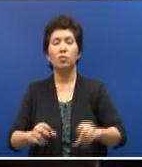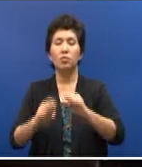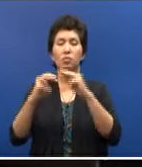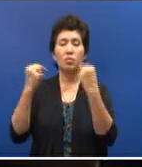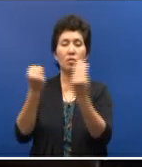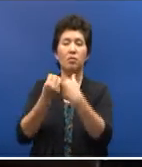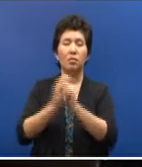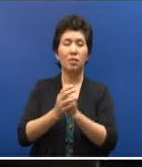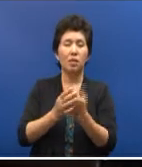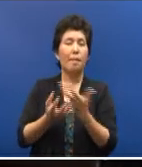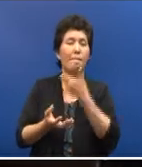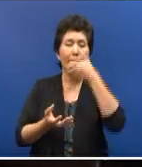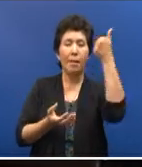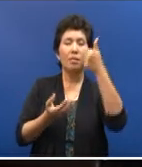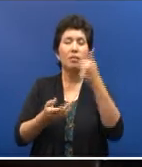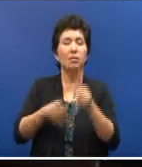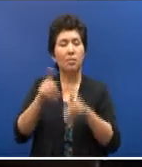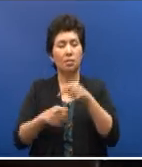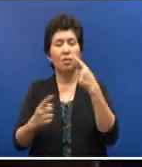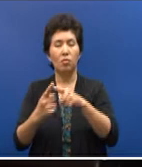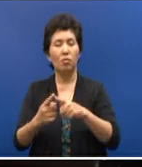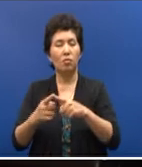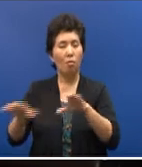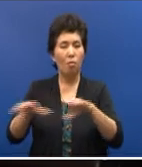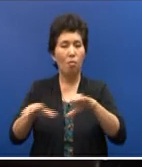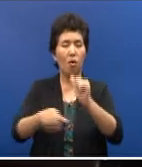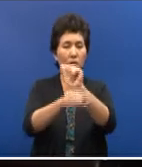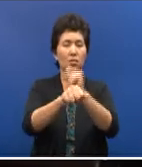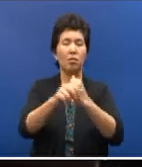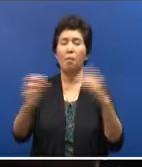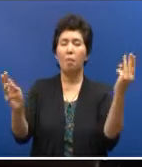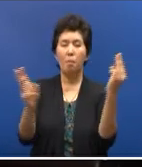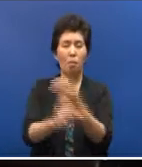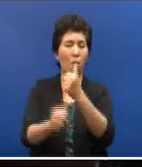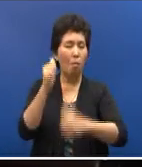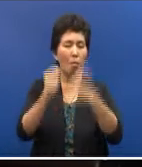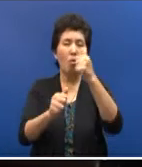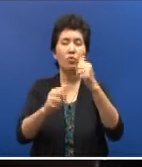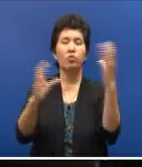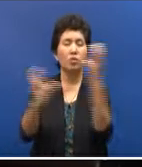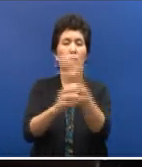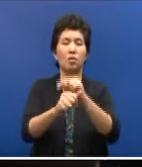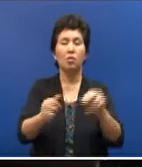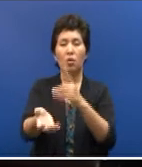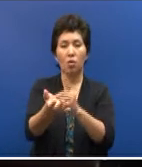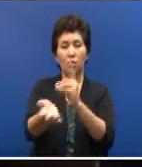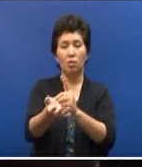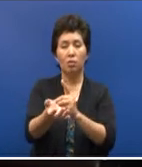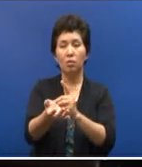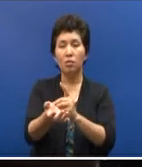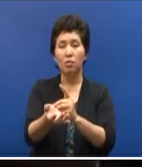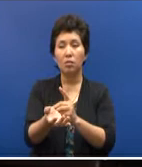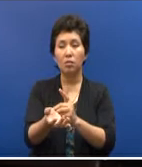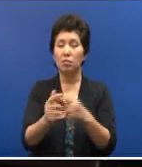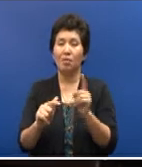be able to attract the best people to perform the most challenging work. Okay, so the salary of doctors and cleaners, of